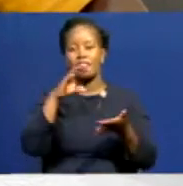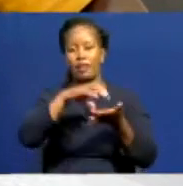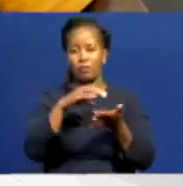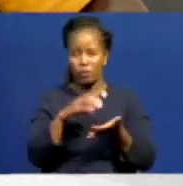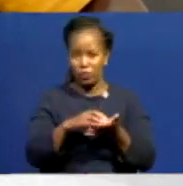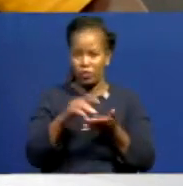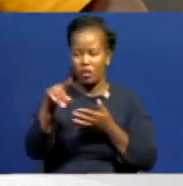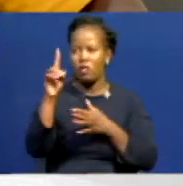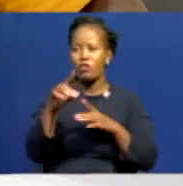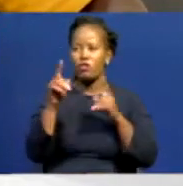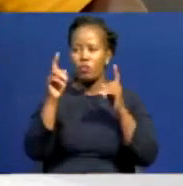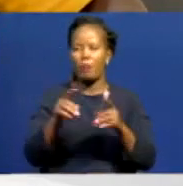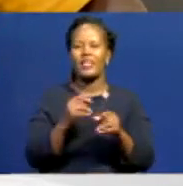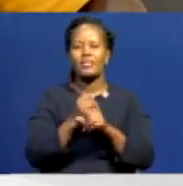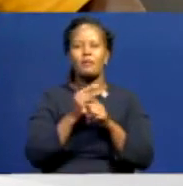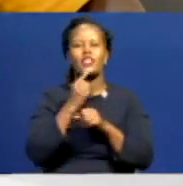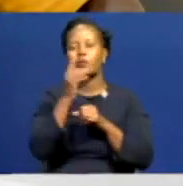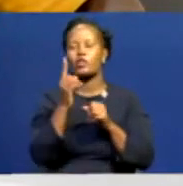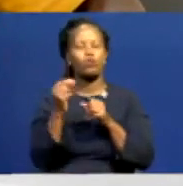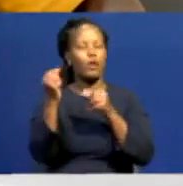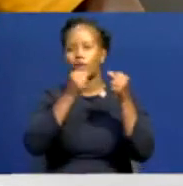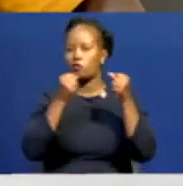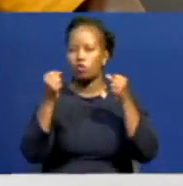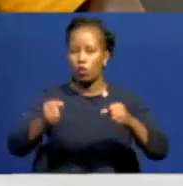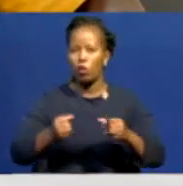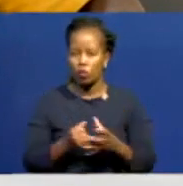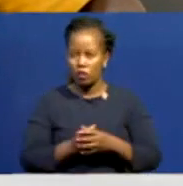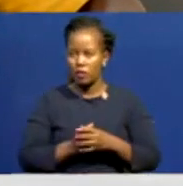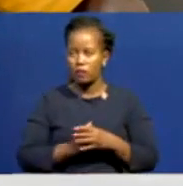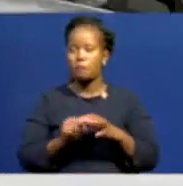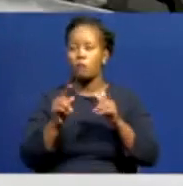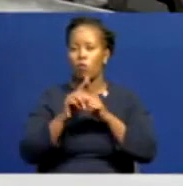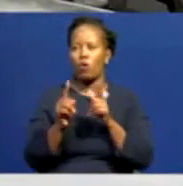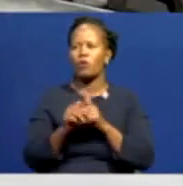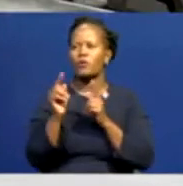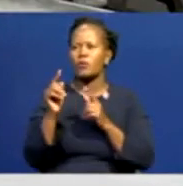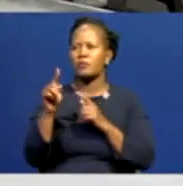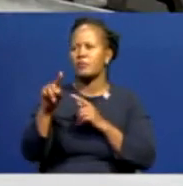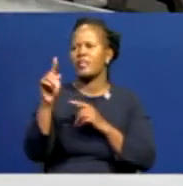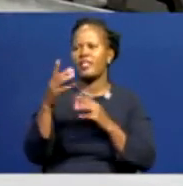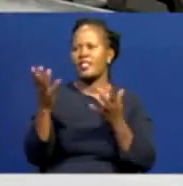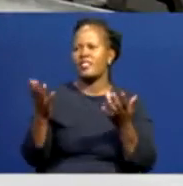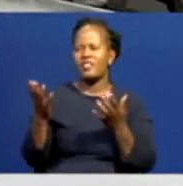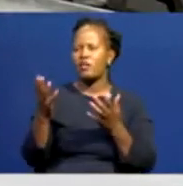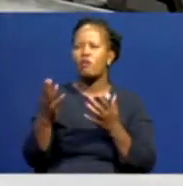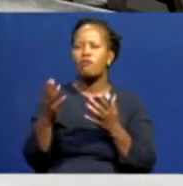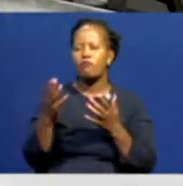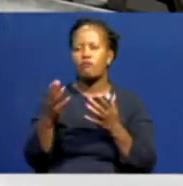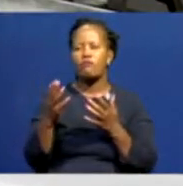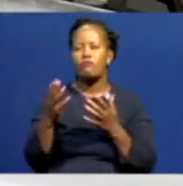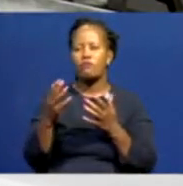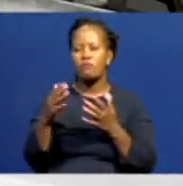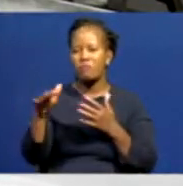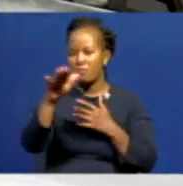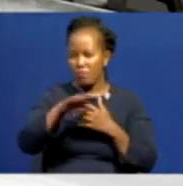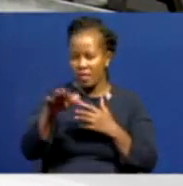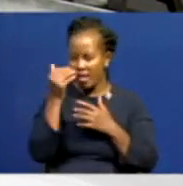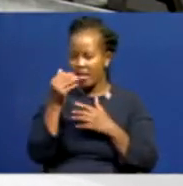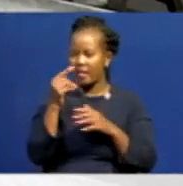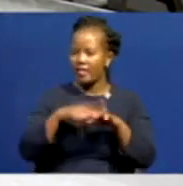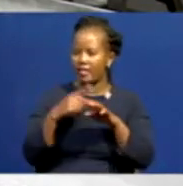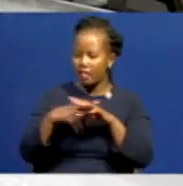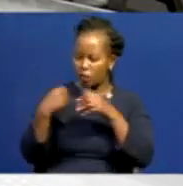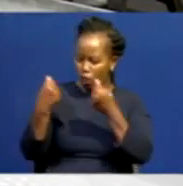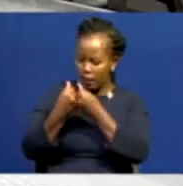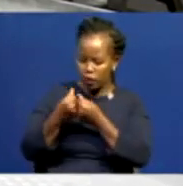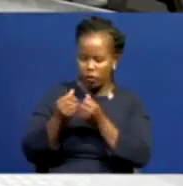nerves or steel. Mm-hmm. Sure. But he had a quiet game, right? Michael? Yeah, sure. He was not live. during the match. But again, that's